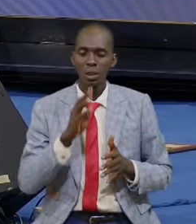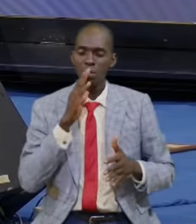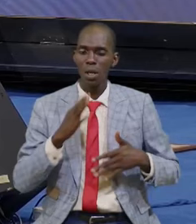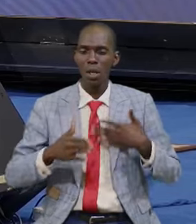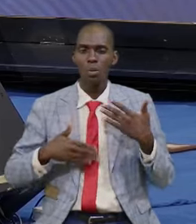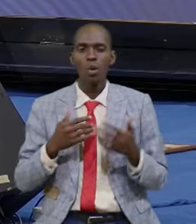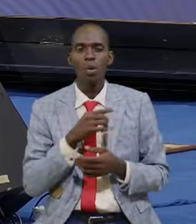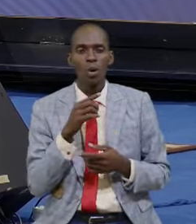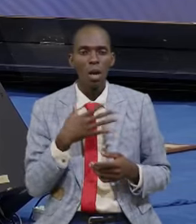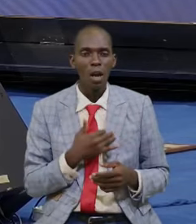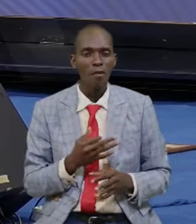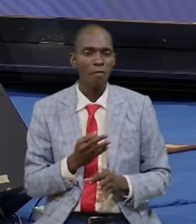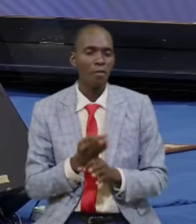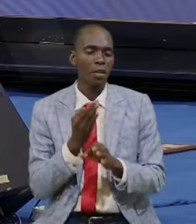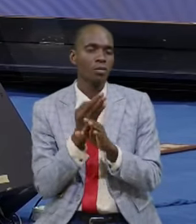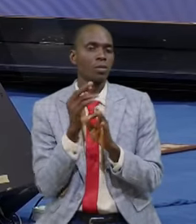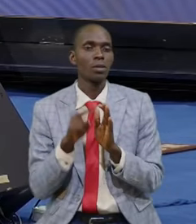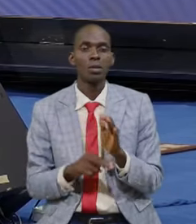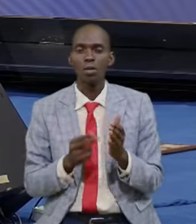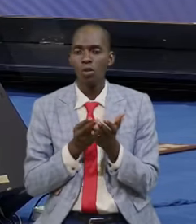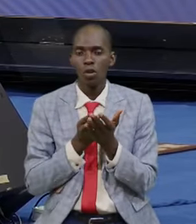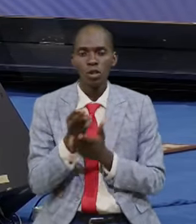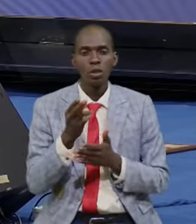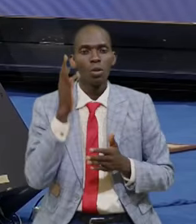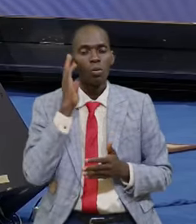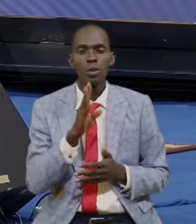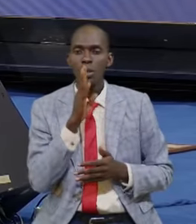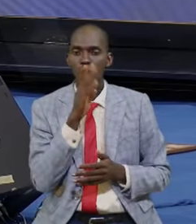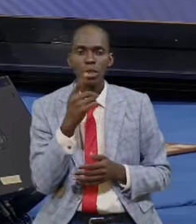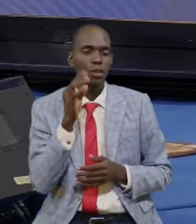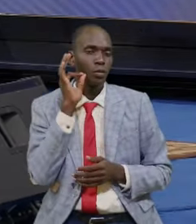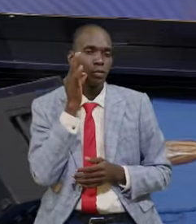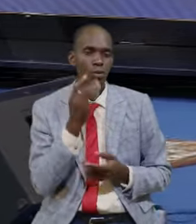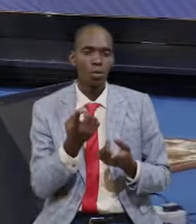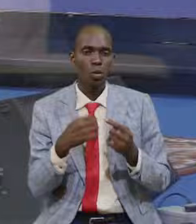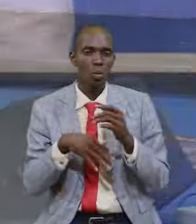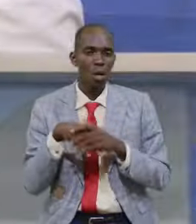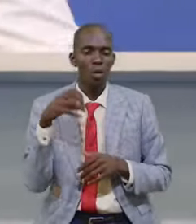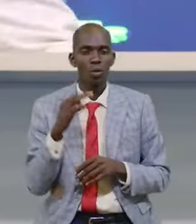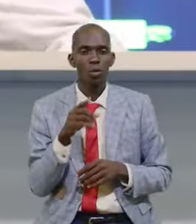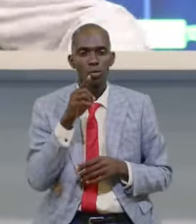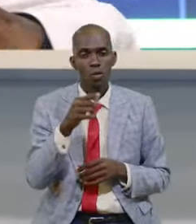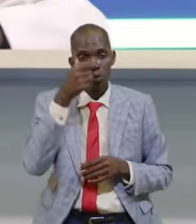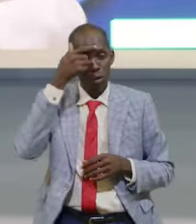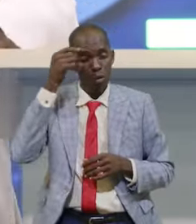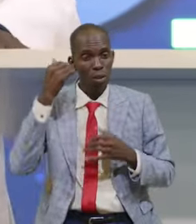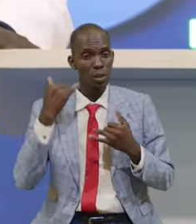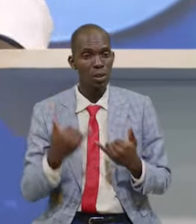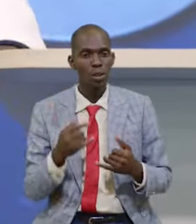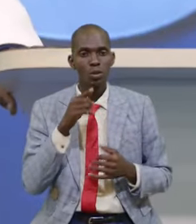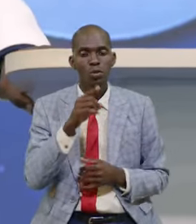faithfulness, fidelity, honesty will be the fruit coming out of you, because now you